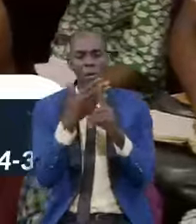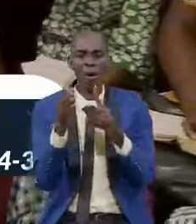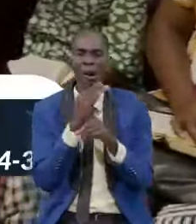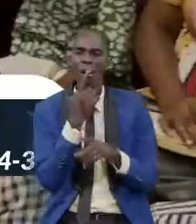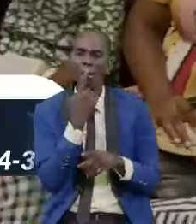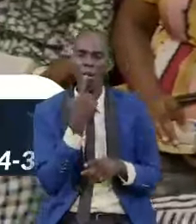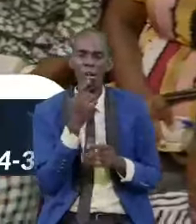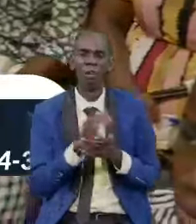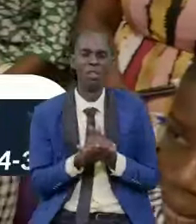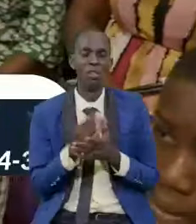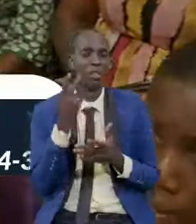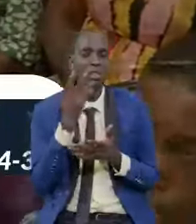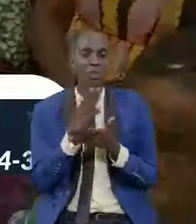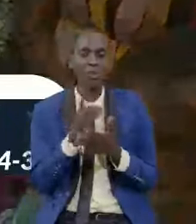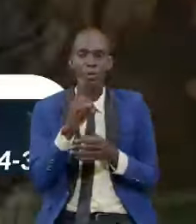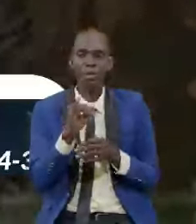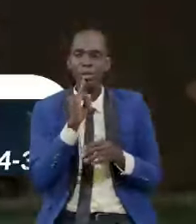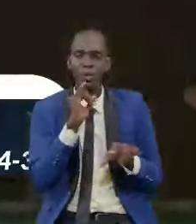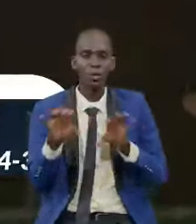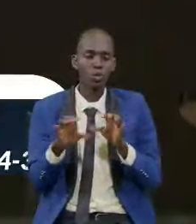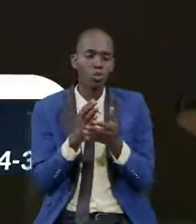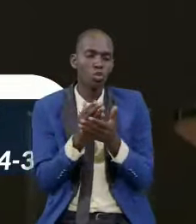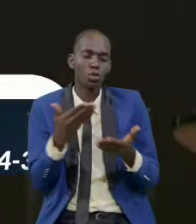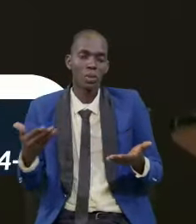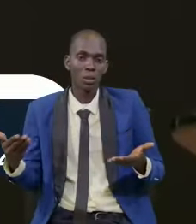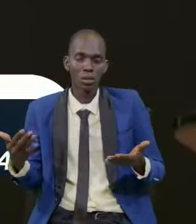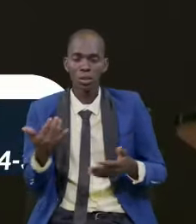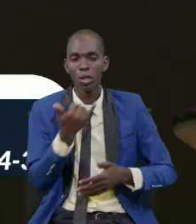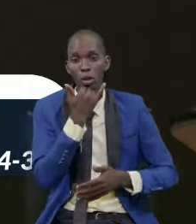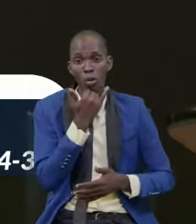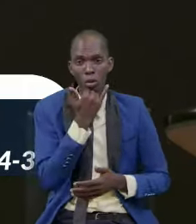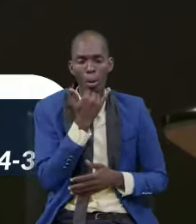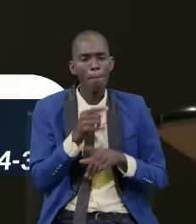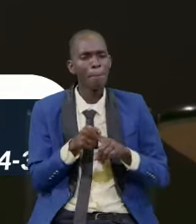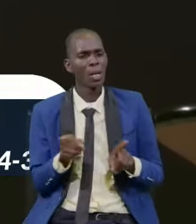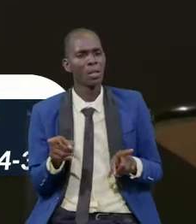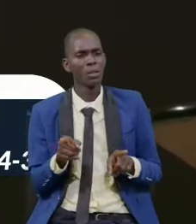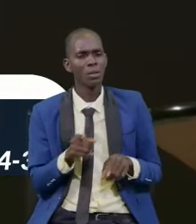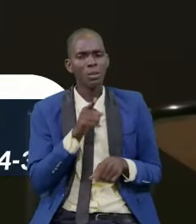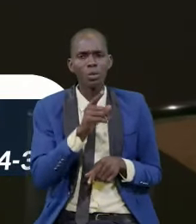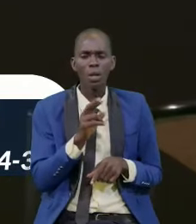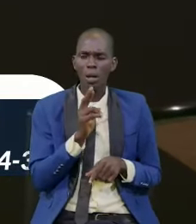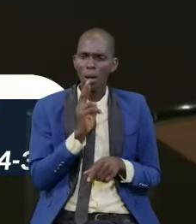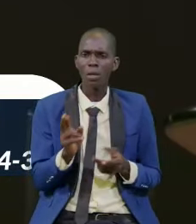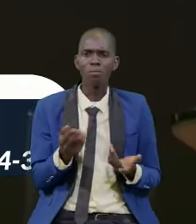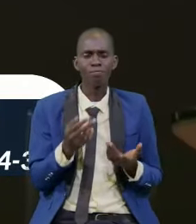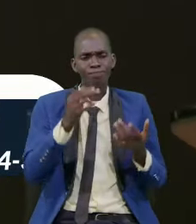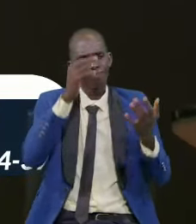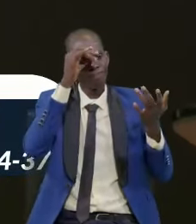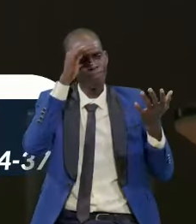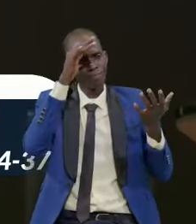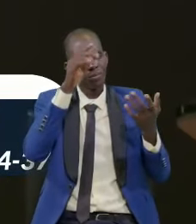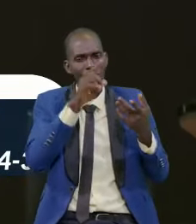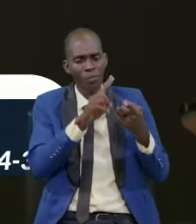somebody is doing something wrong, but You are expecting to